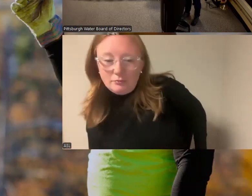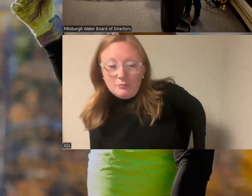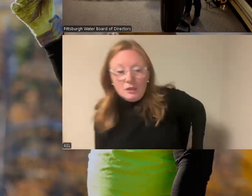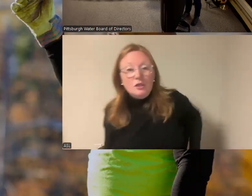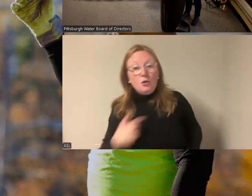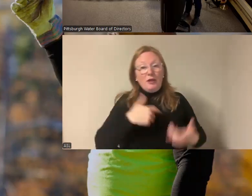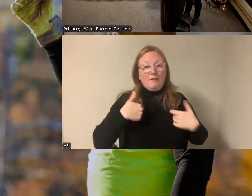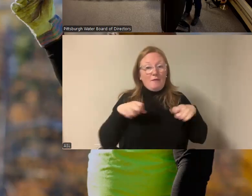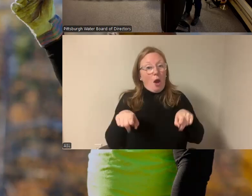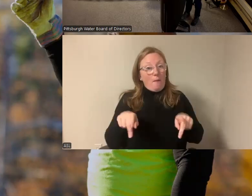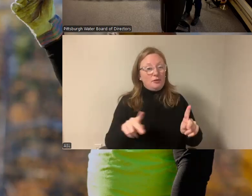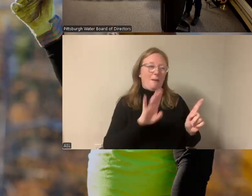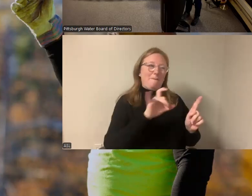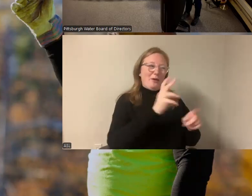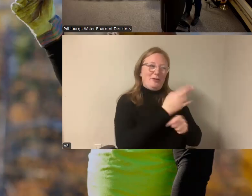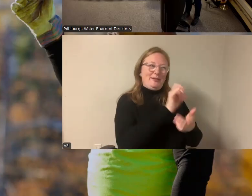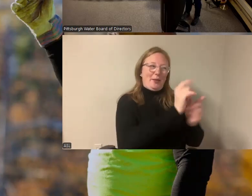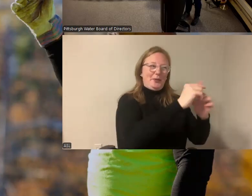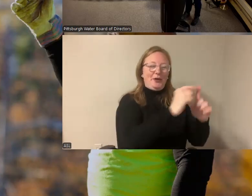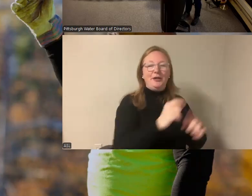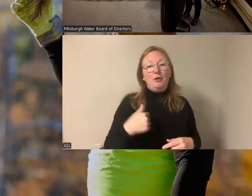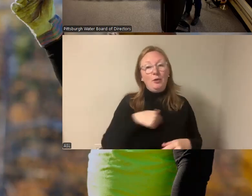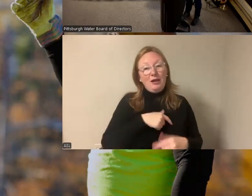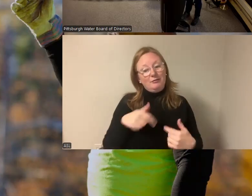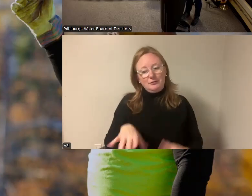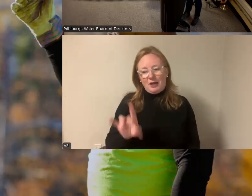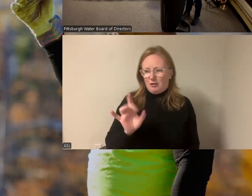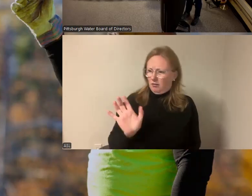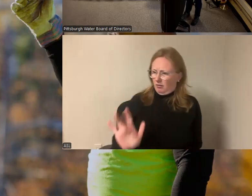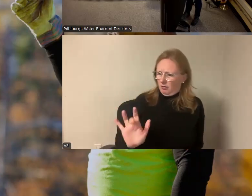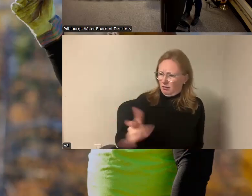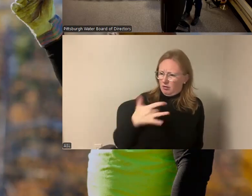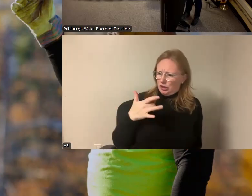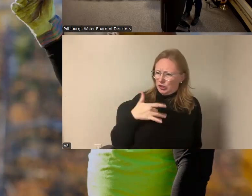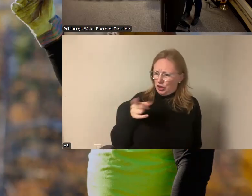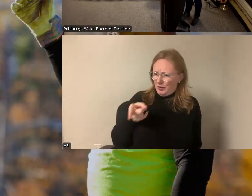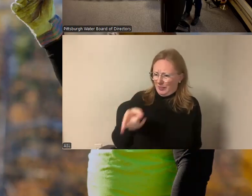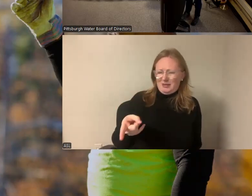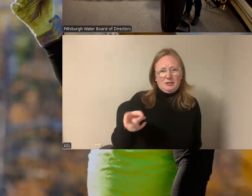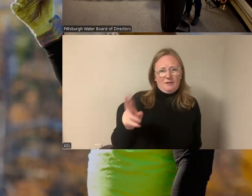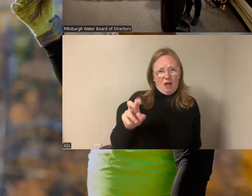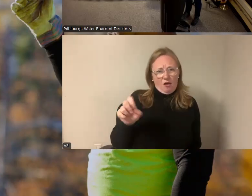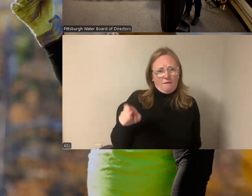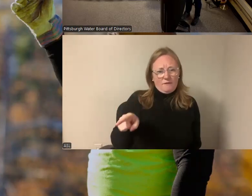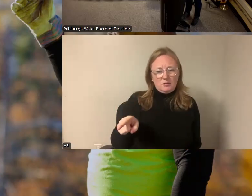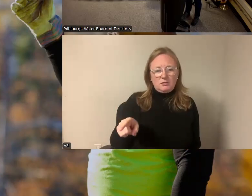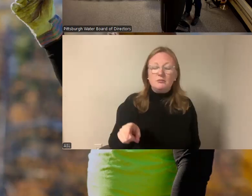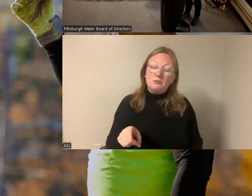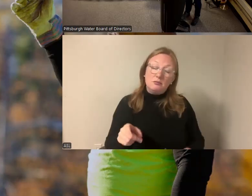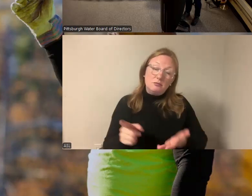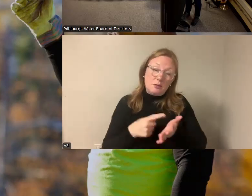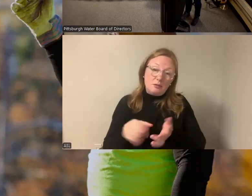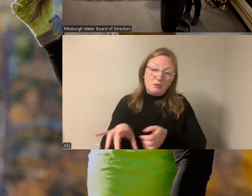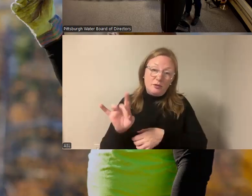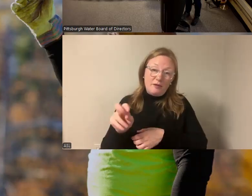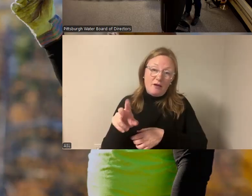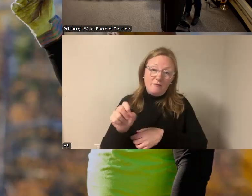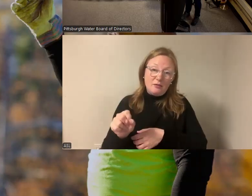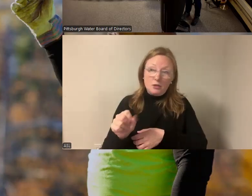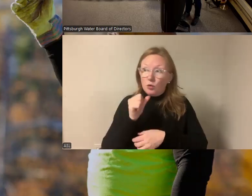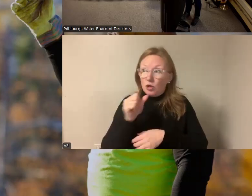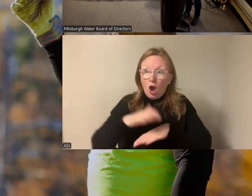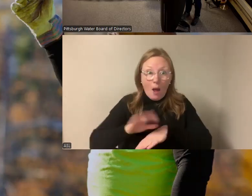opportunities, as Barry would say, where we found concerns with our valves themselves. We found valves that were not shown on